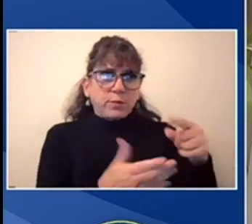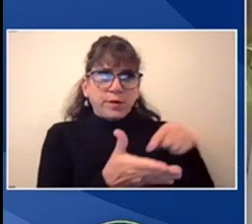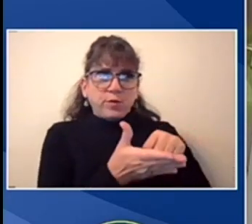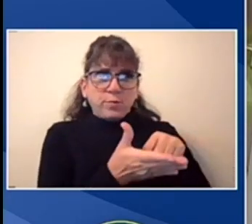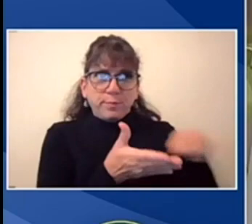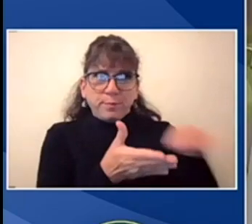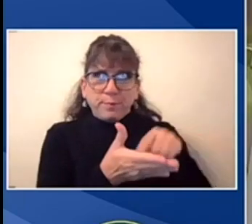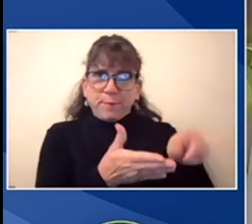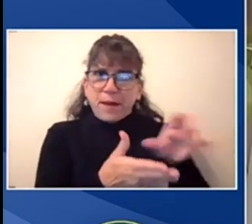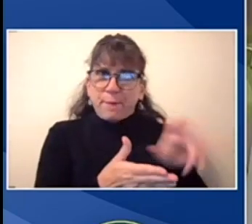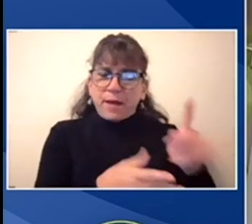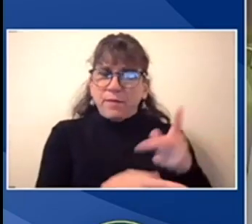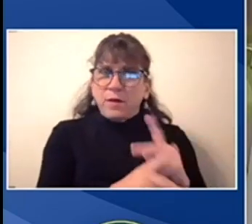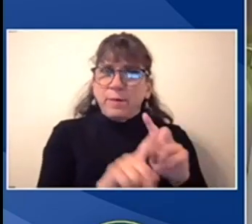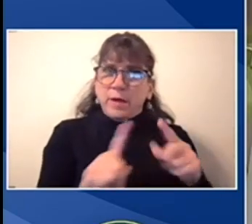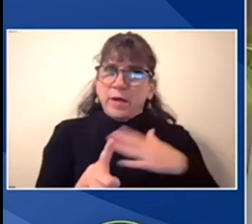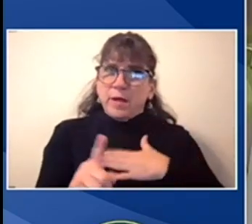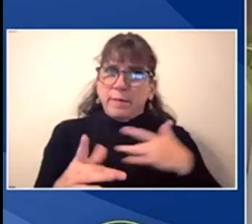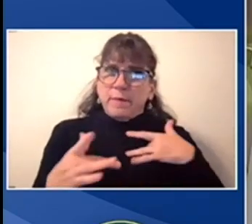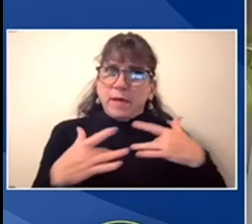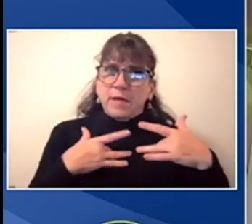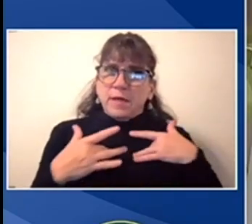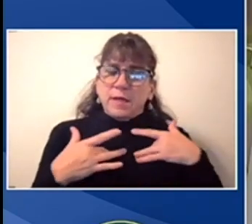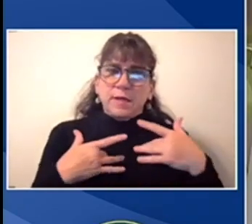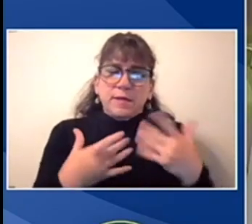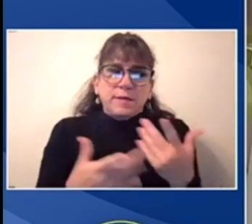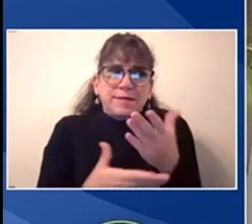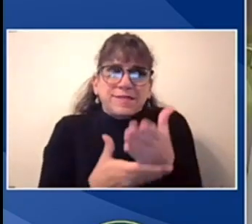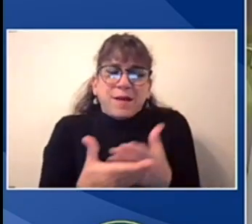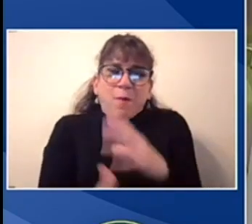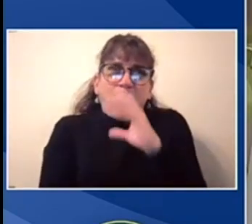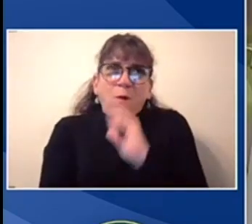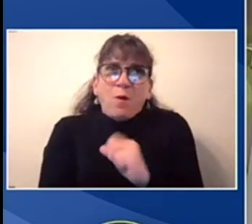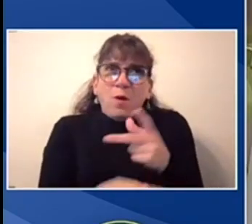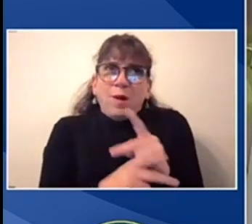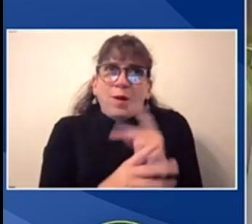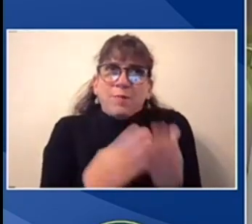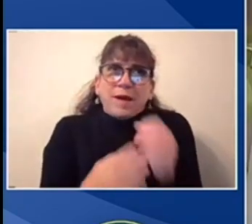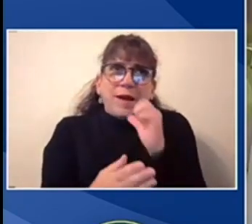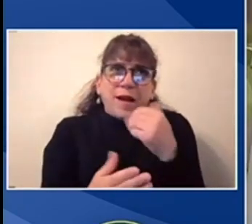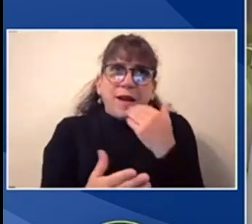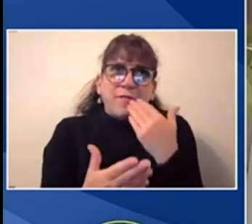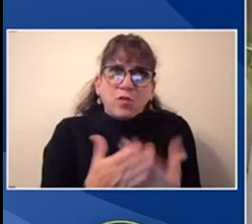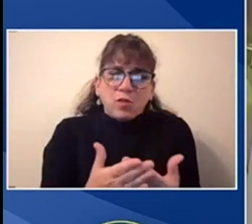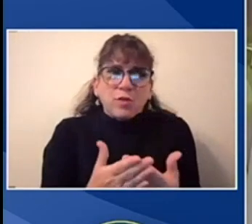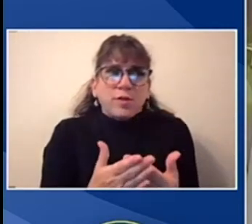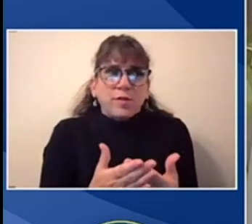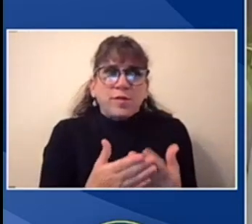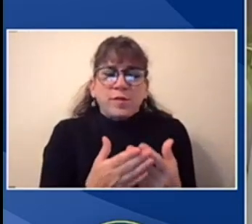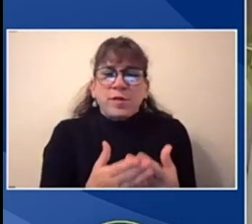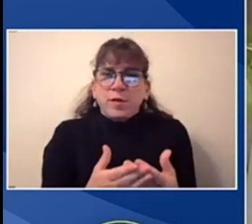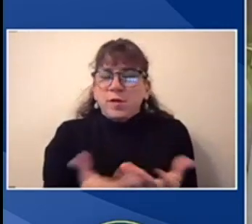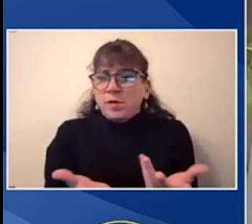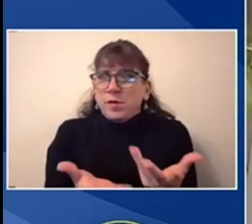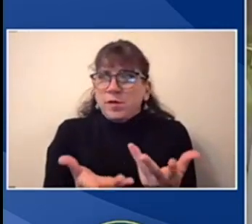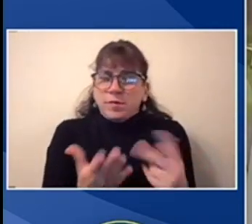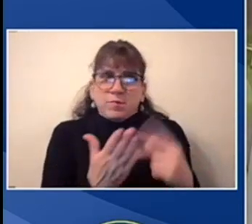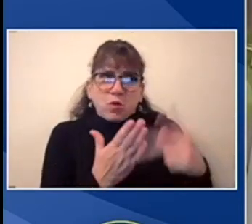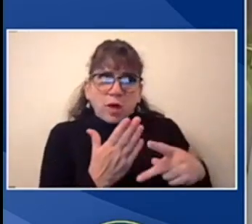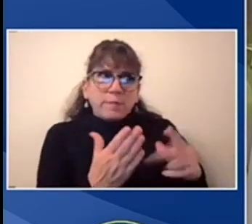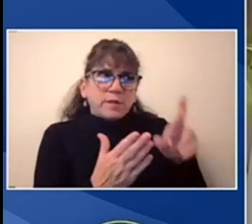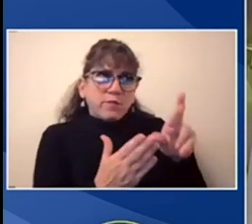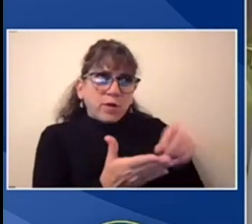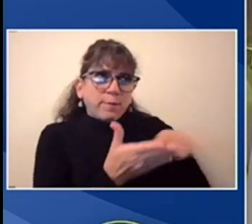My concern is that just certain old loans may not have good records of repayment. And obviously in other programs, you've had to make